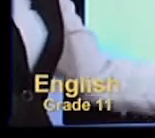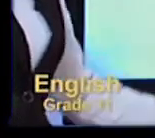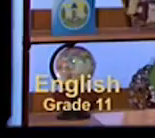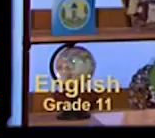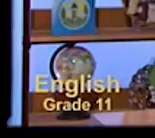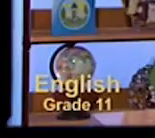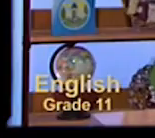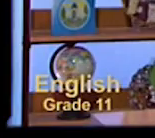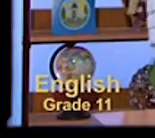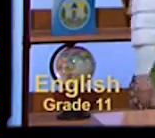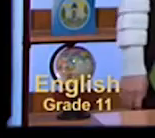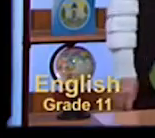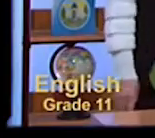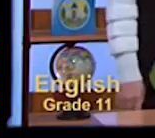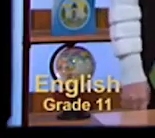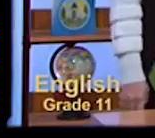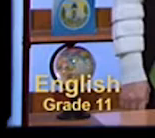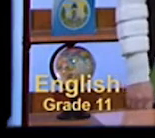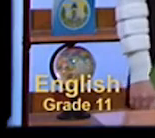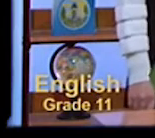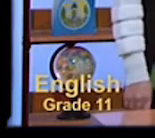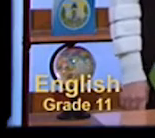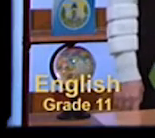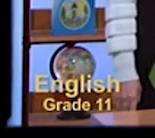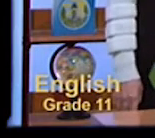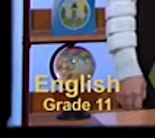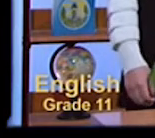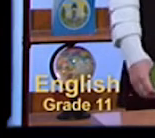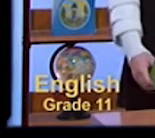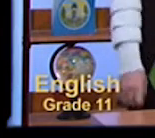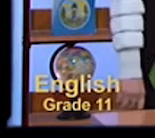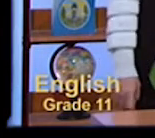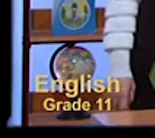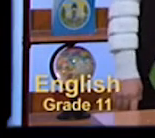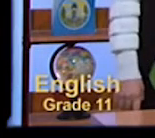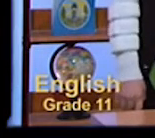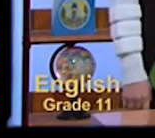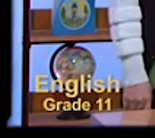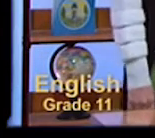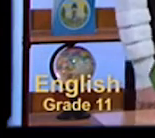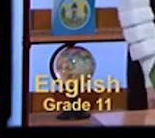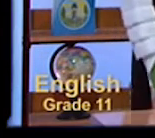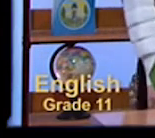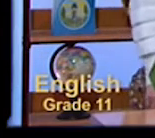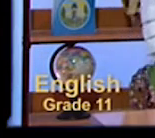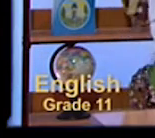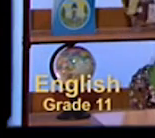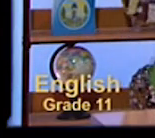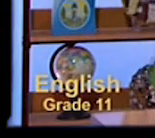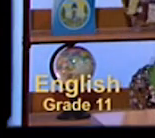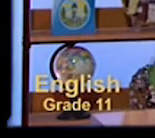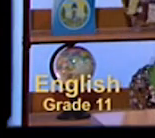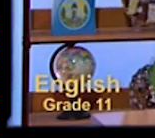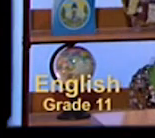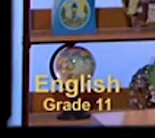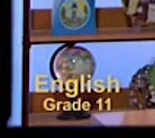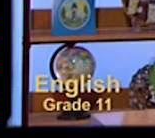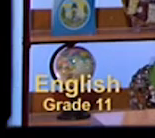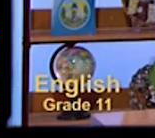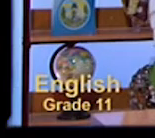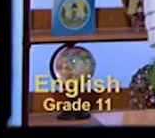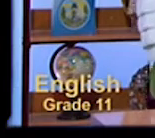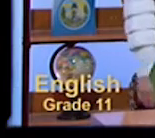apologizing. So your task will be to make up your own dialogue according to this given